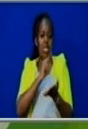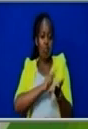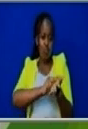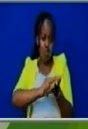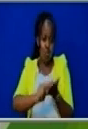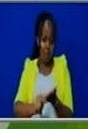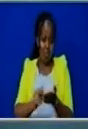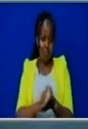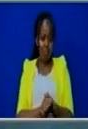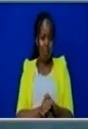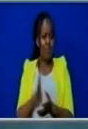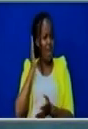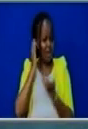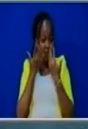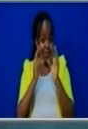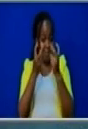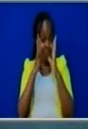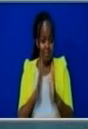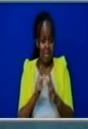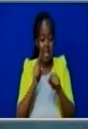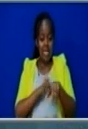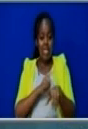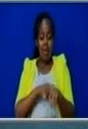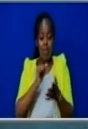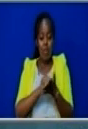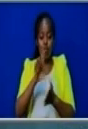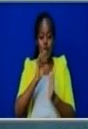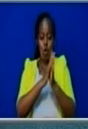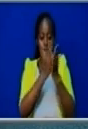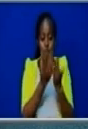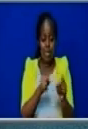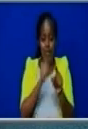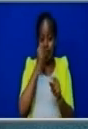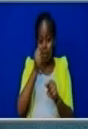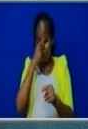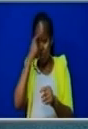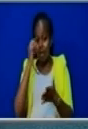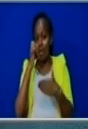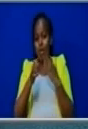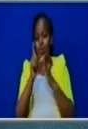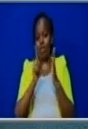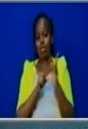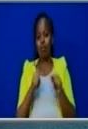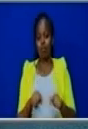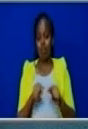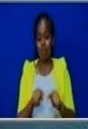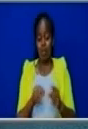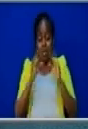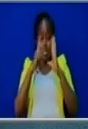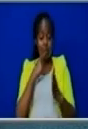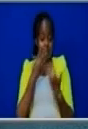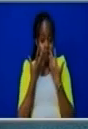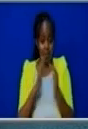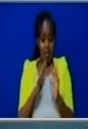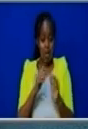Wow, you heard that, my dear viewer. This is the time you grab your pen and your notebook, because by the end of this lesson, as Mwalimu has put it